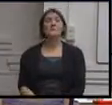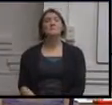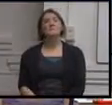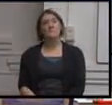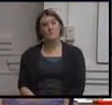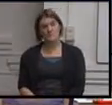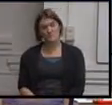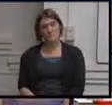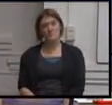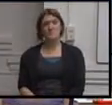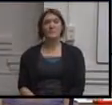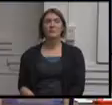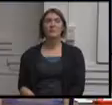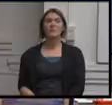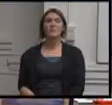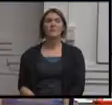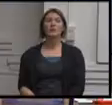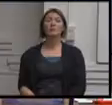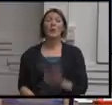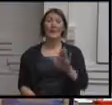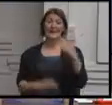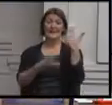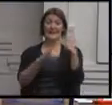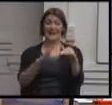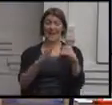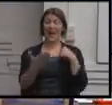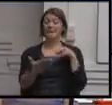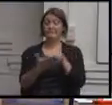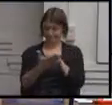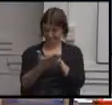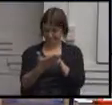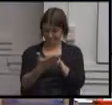we treated his email request